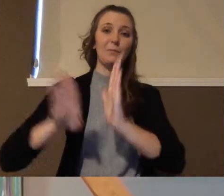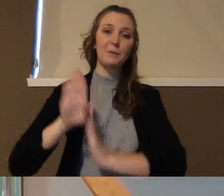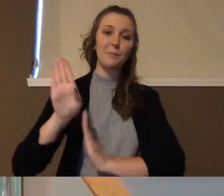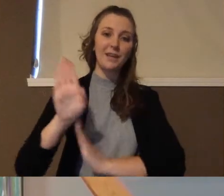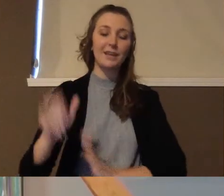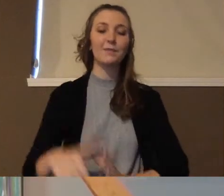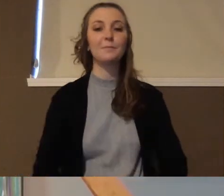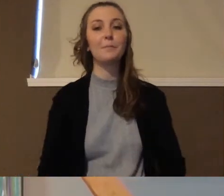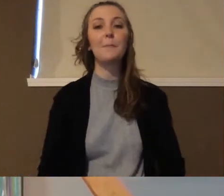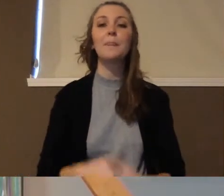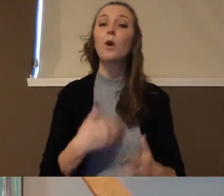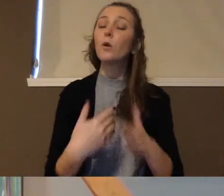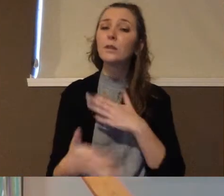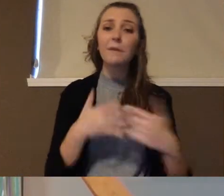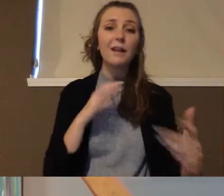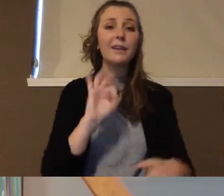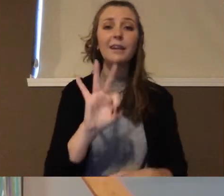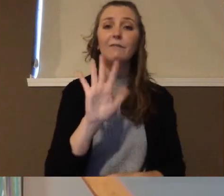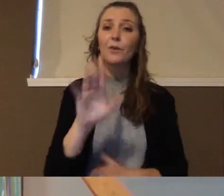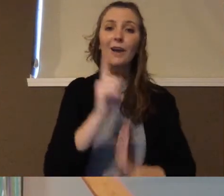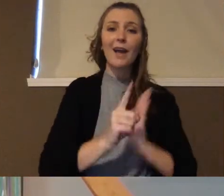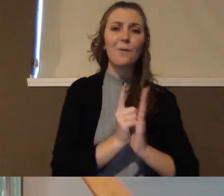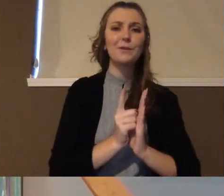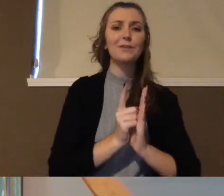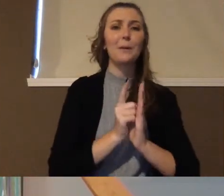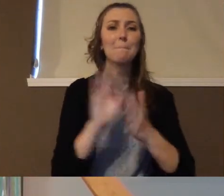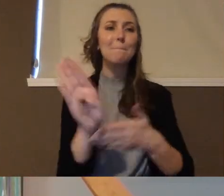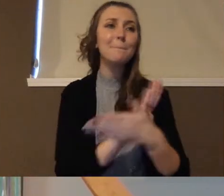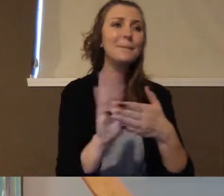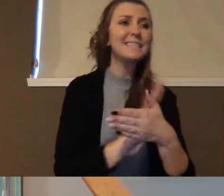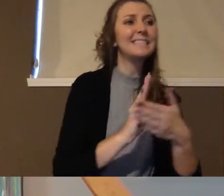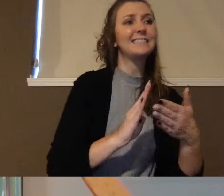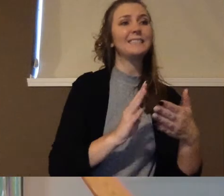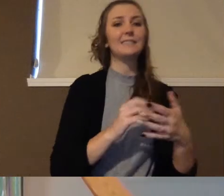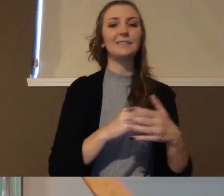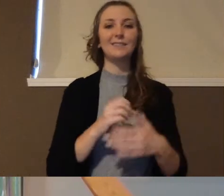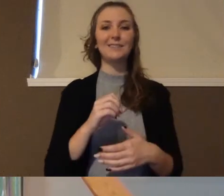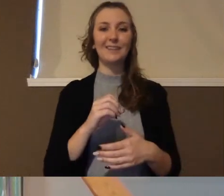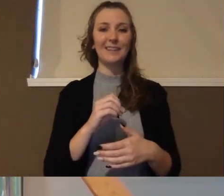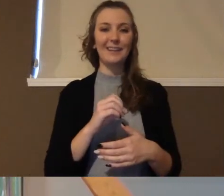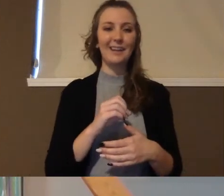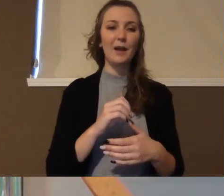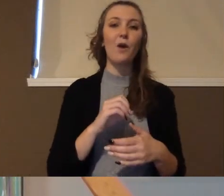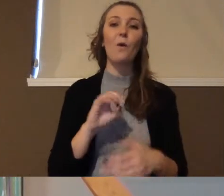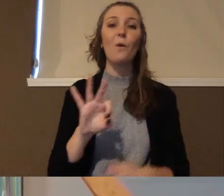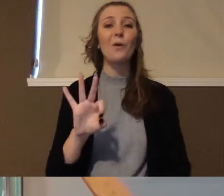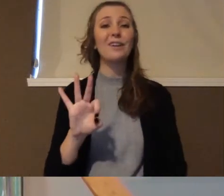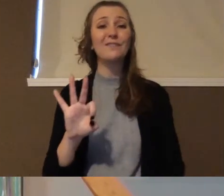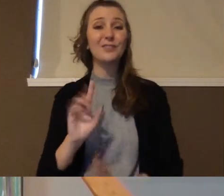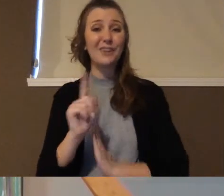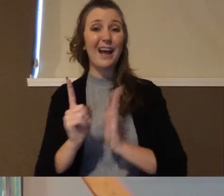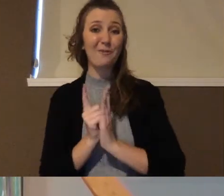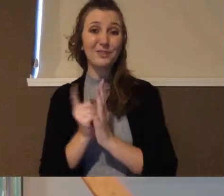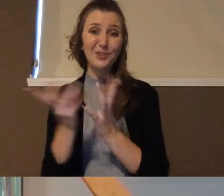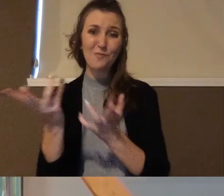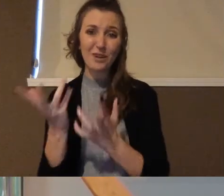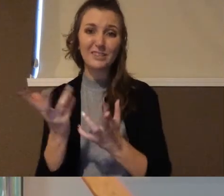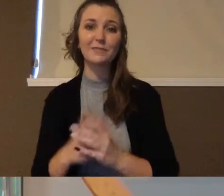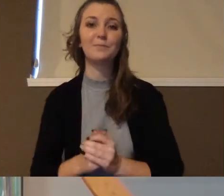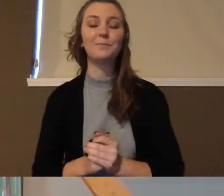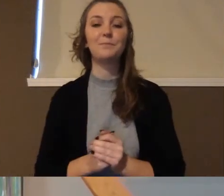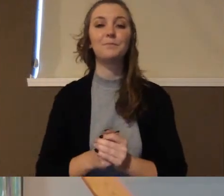whether your hours are filled and fruitful or wanting and withered, Whether you